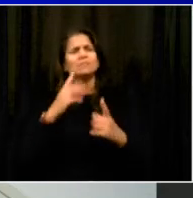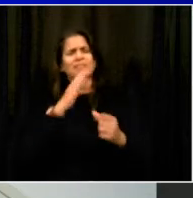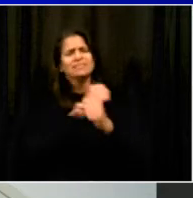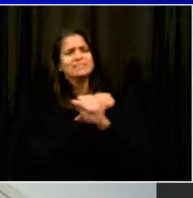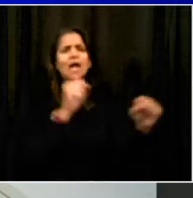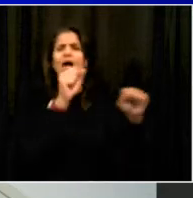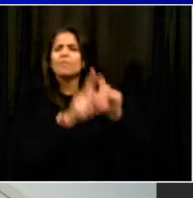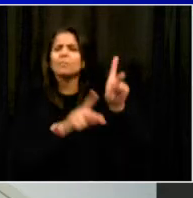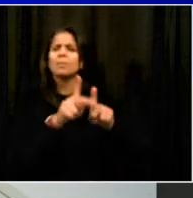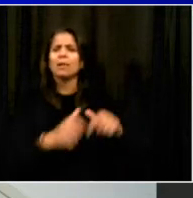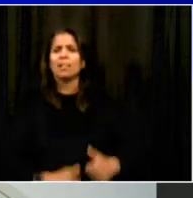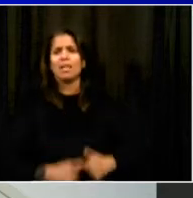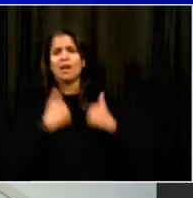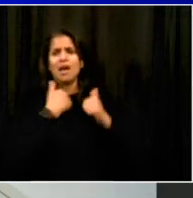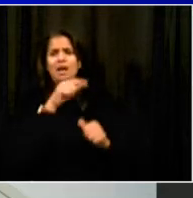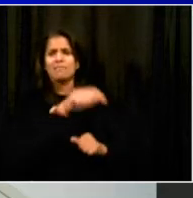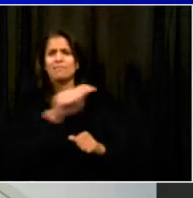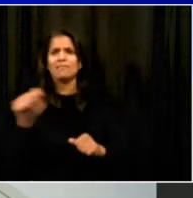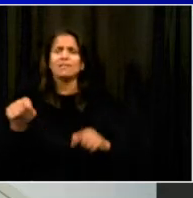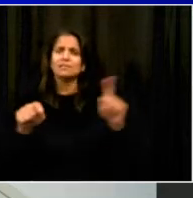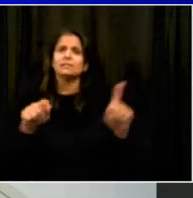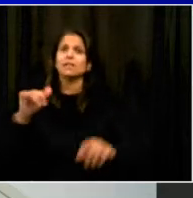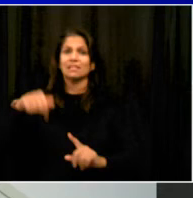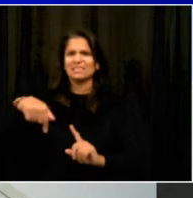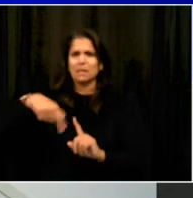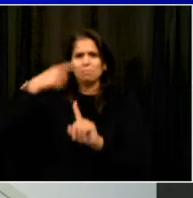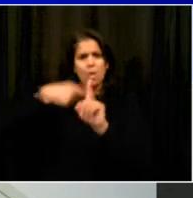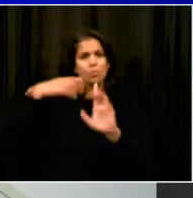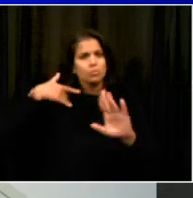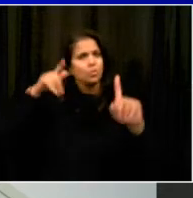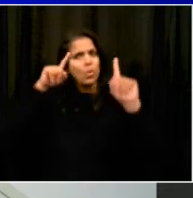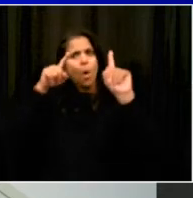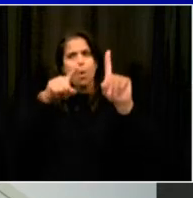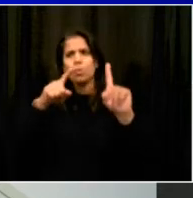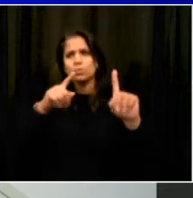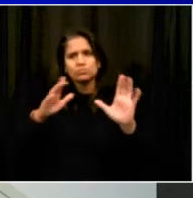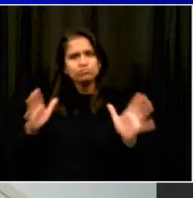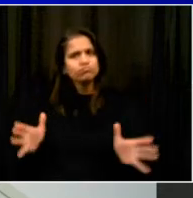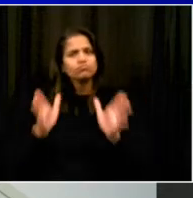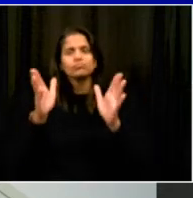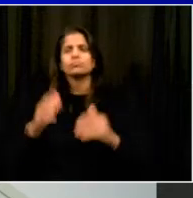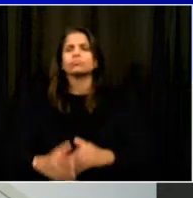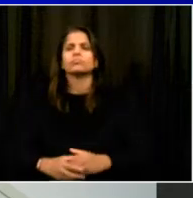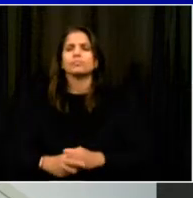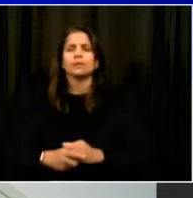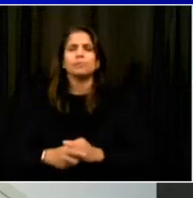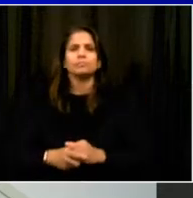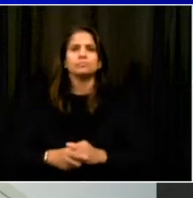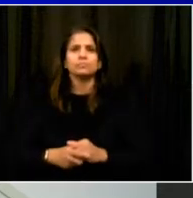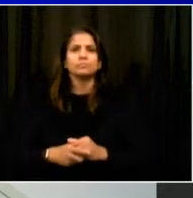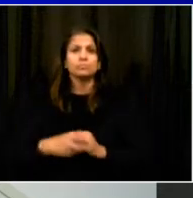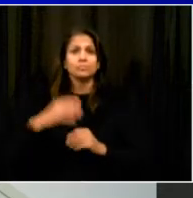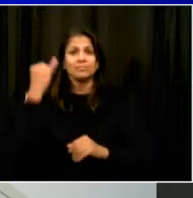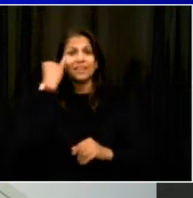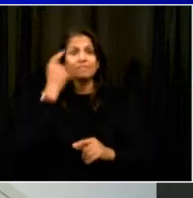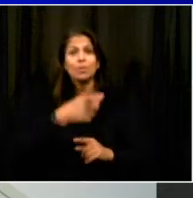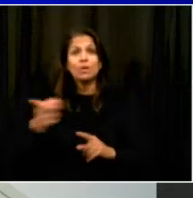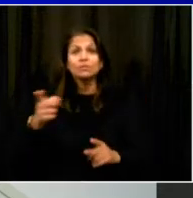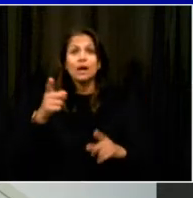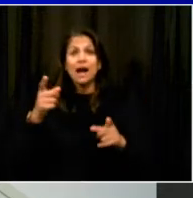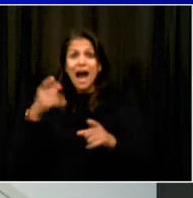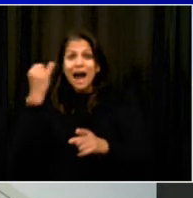this month. And we have some wonderful prizes we put together to encourage people, and winners have already been